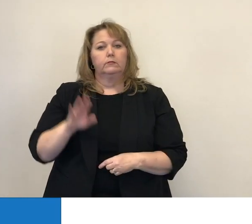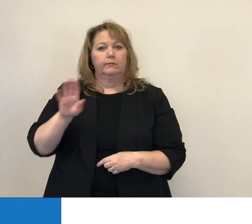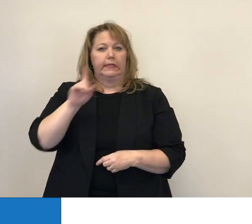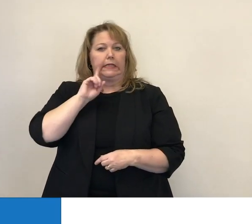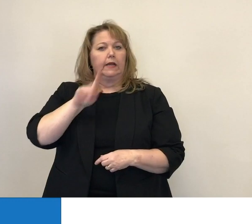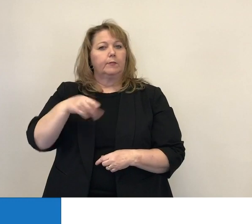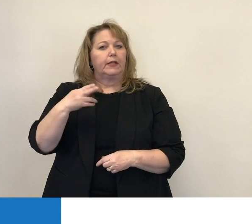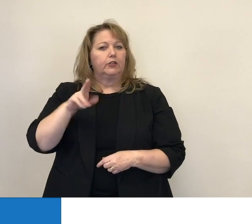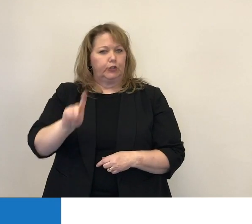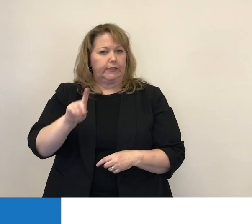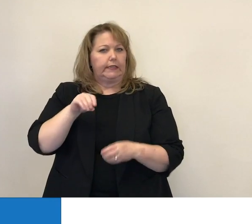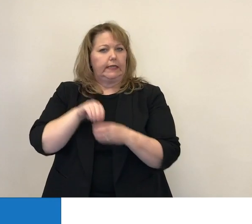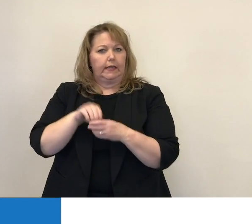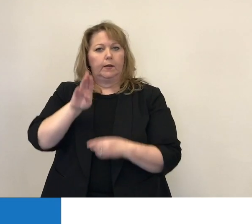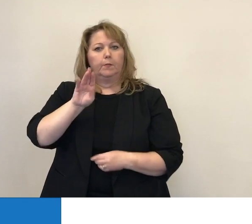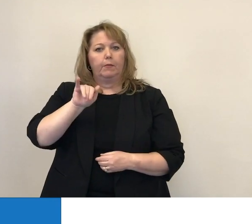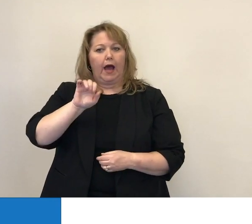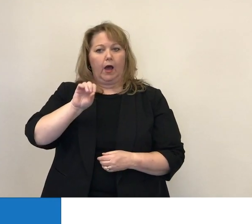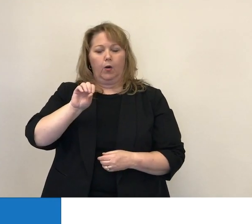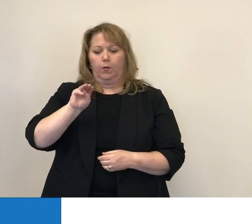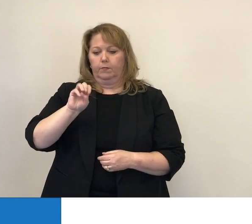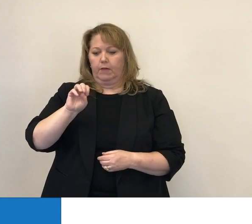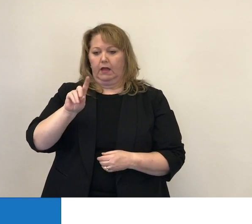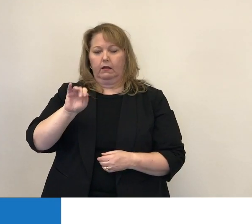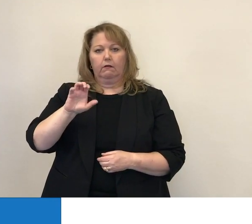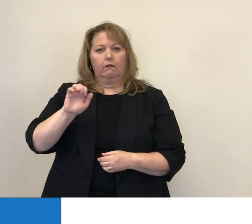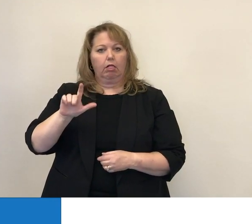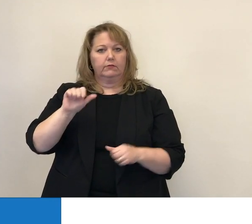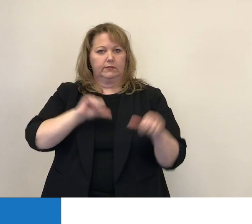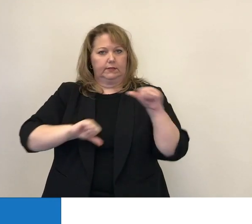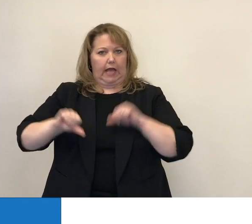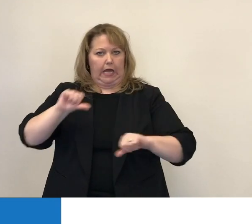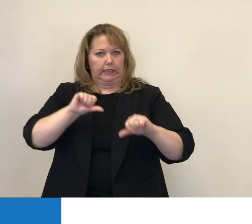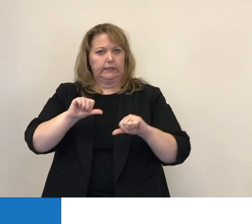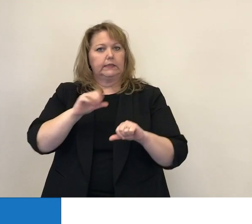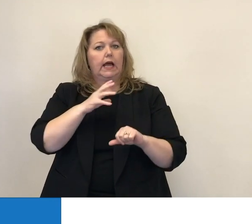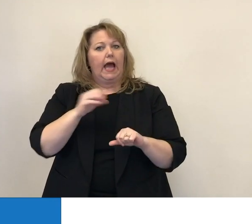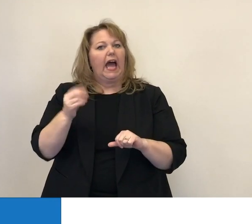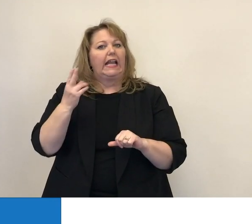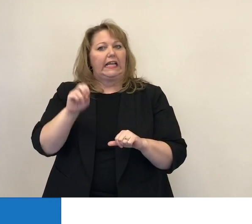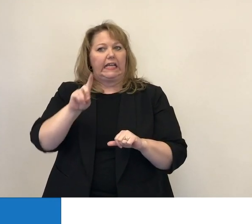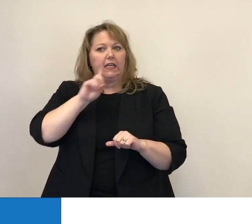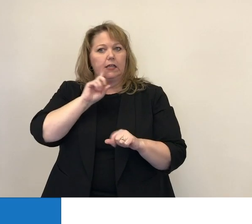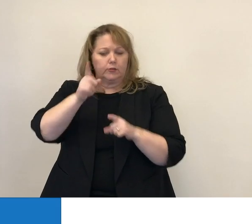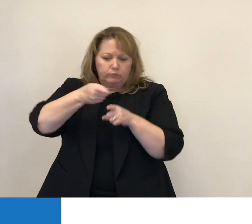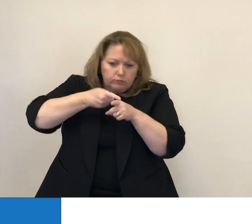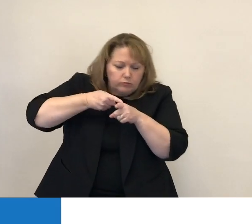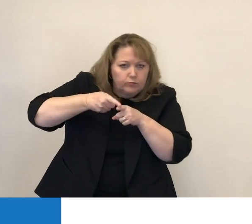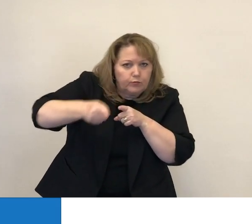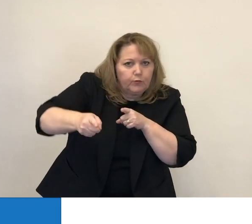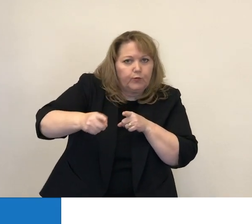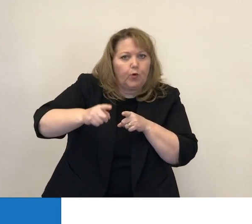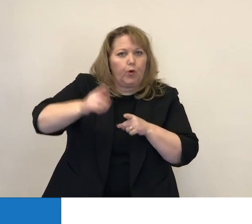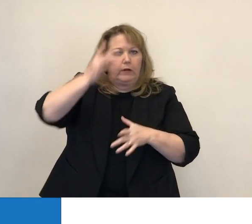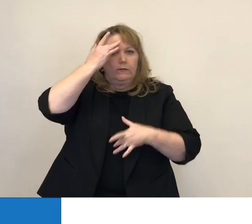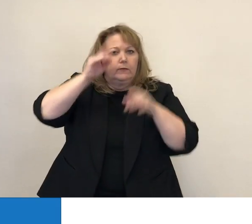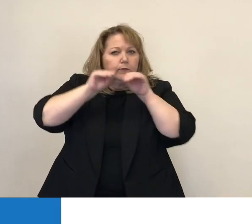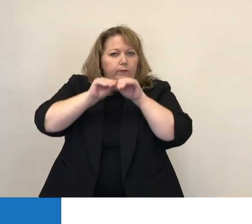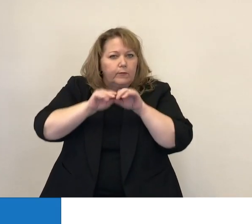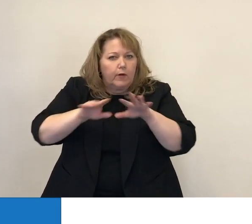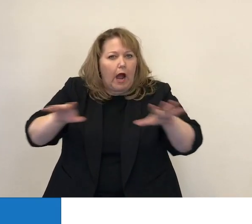biomedical science with an emphasis in virology, and he is board certified as a high complexity laboratory director through the